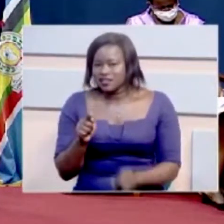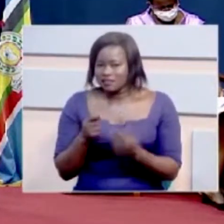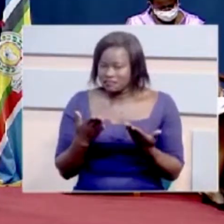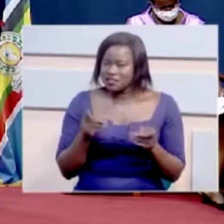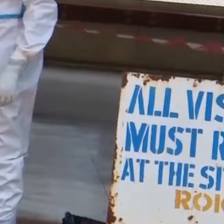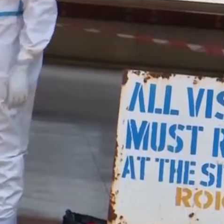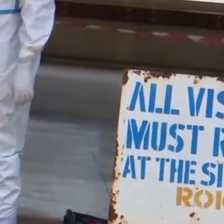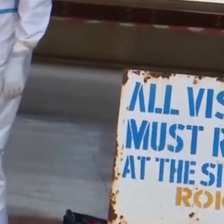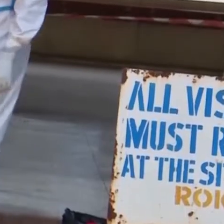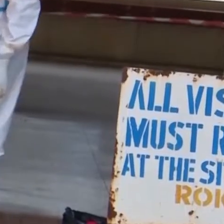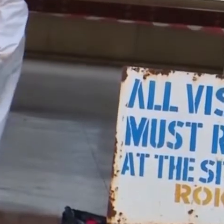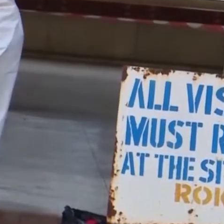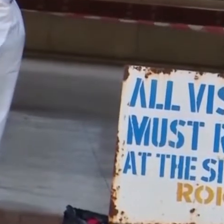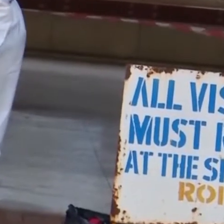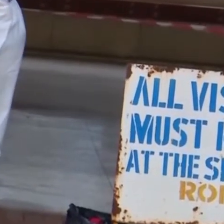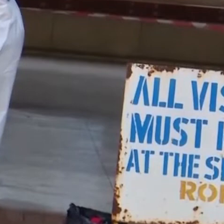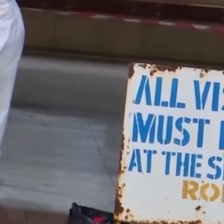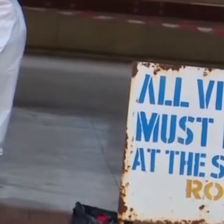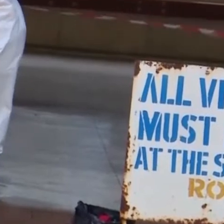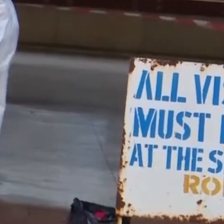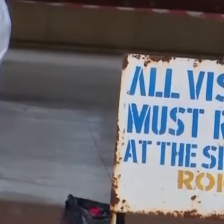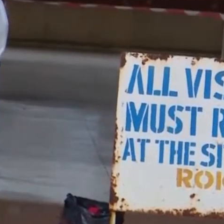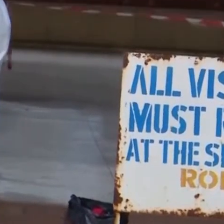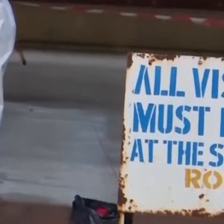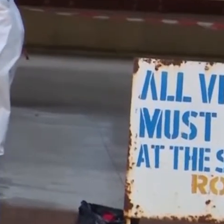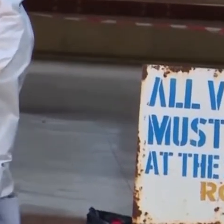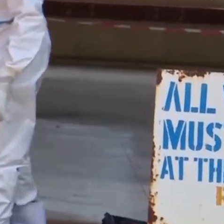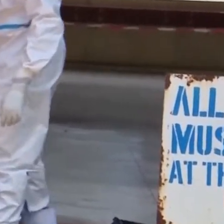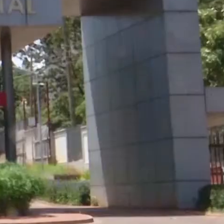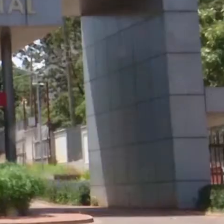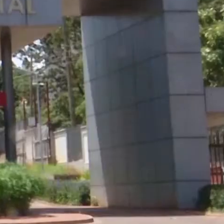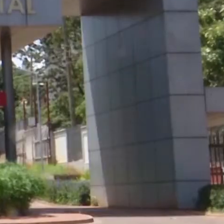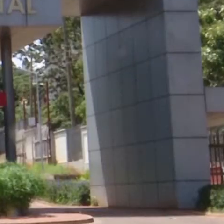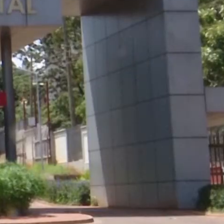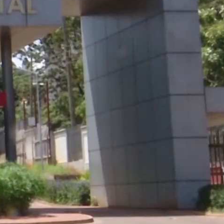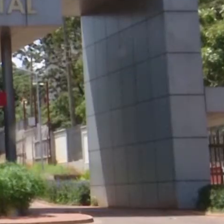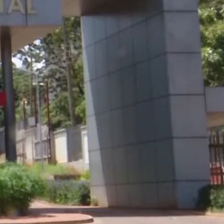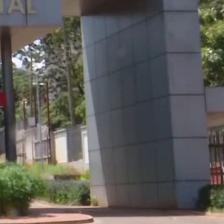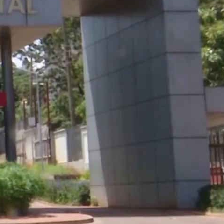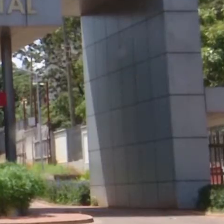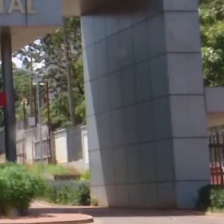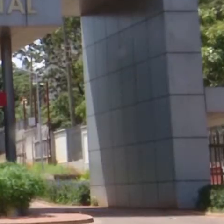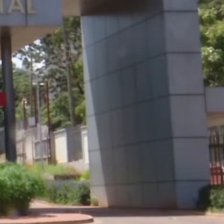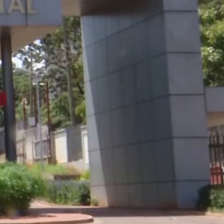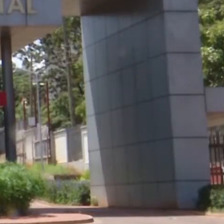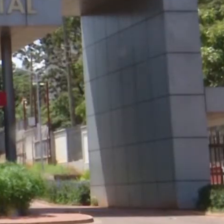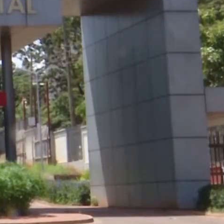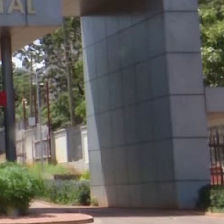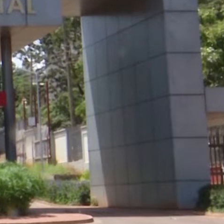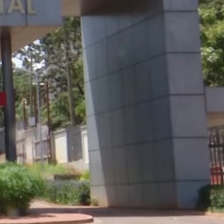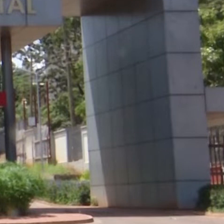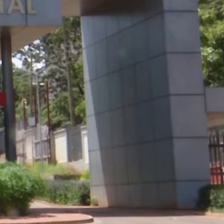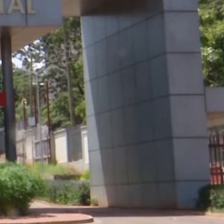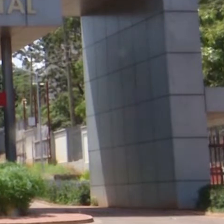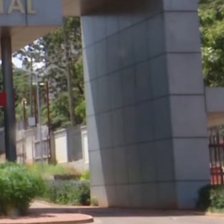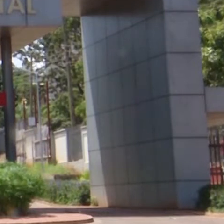in Rakai District. According to the Minister for Health, Dr. Jane Ruth Acheng, the early institution of the 35 presidential guidelines